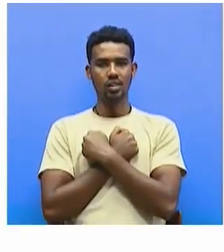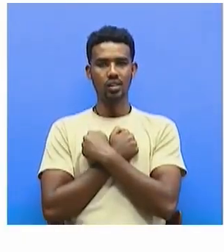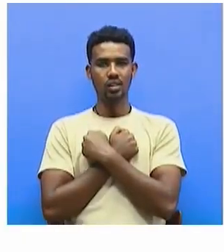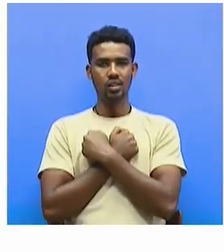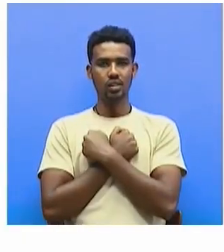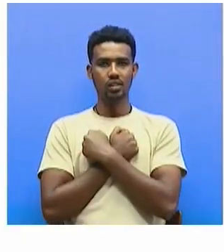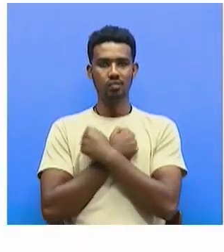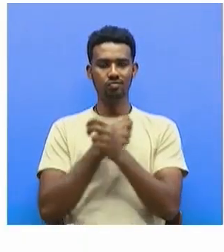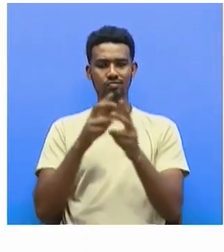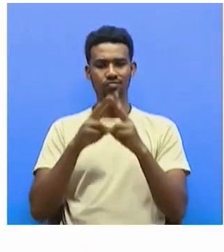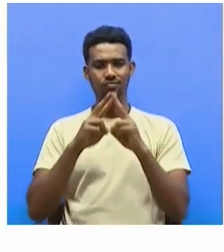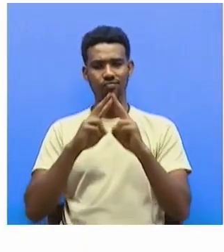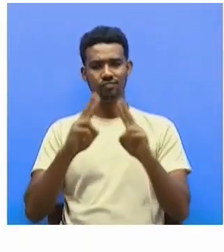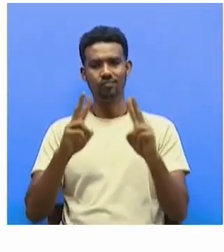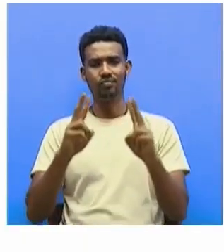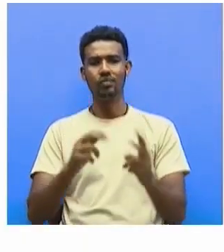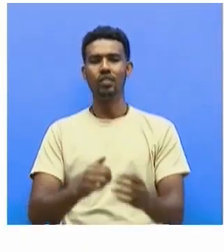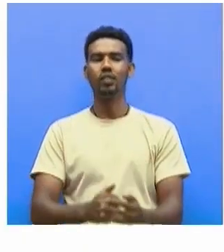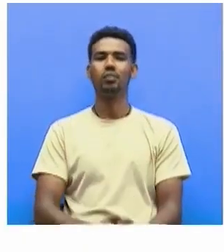very much